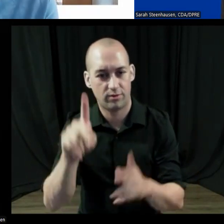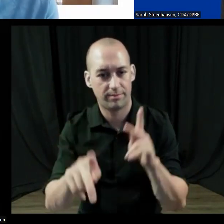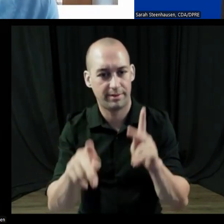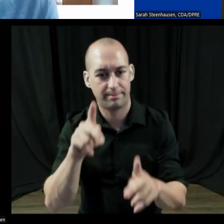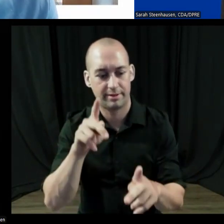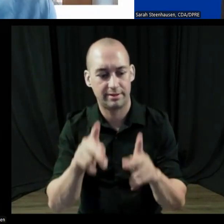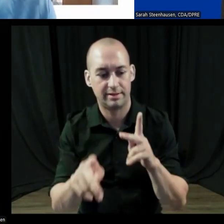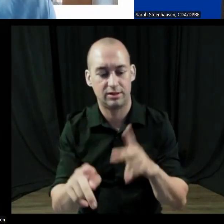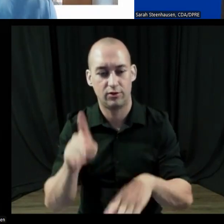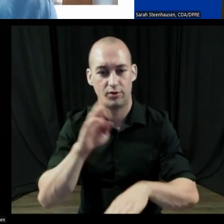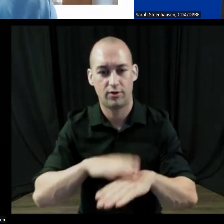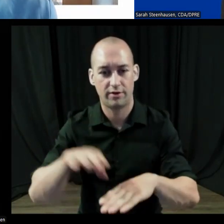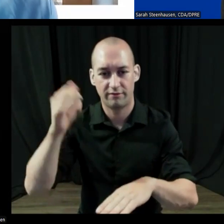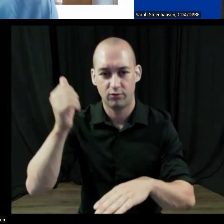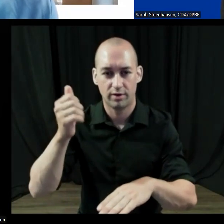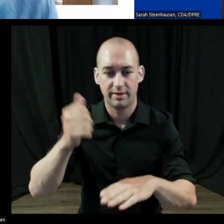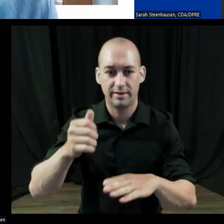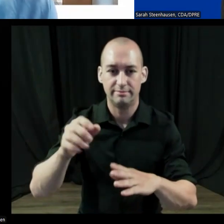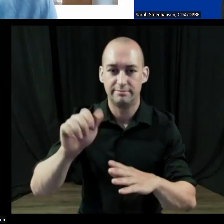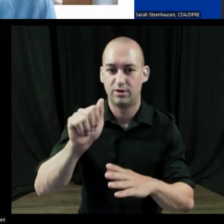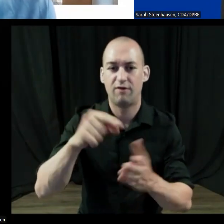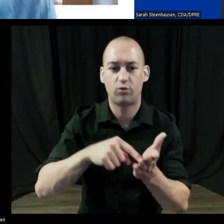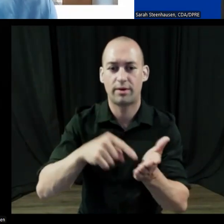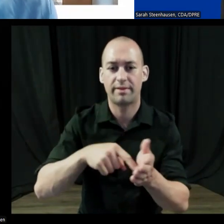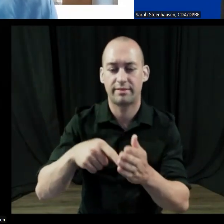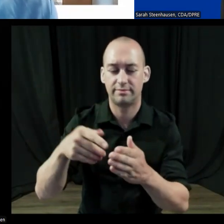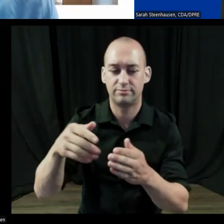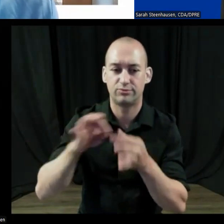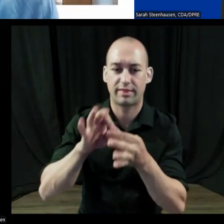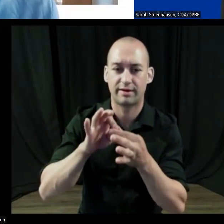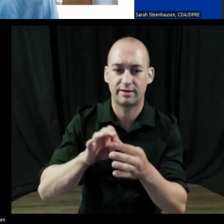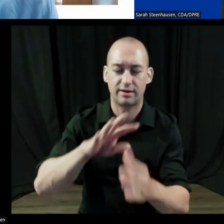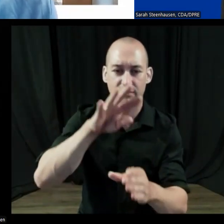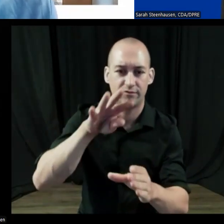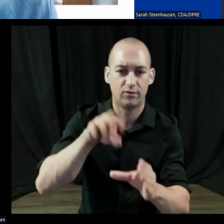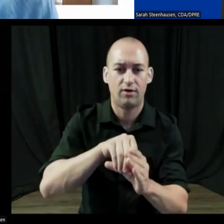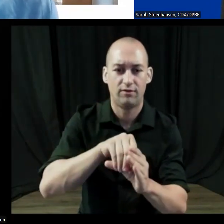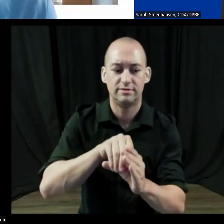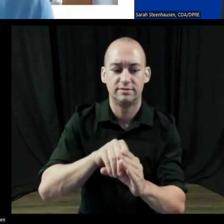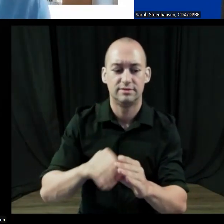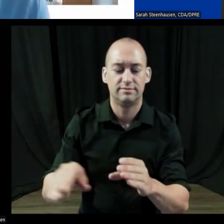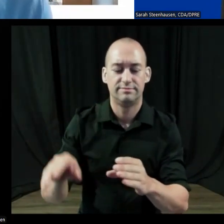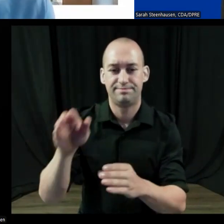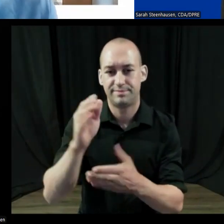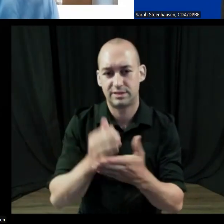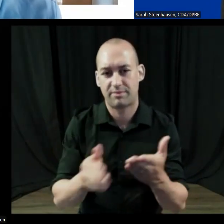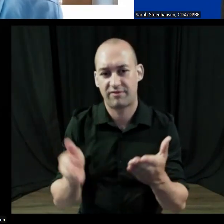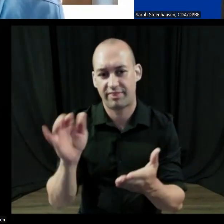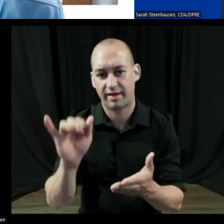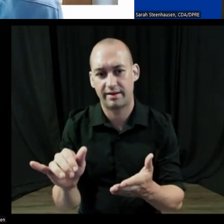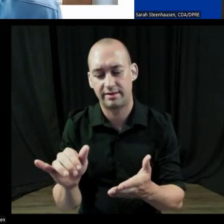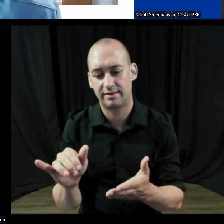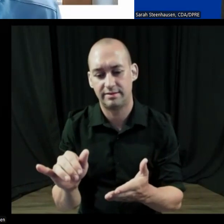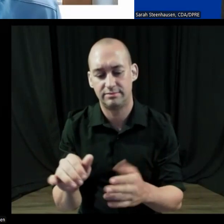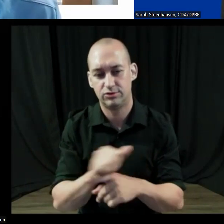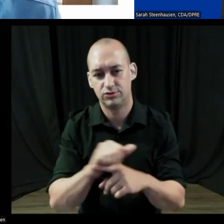on the affordability front, and it involves some of that and training some of those people, we